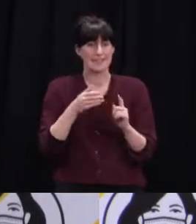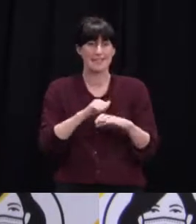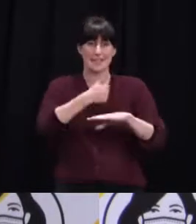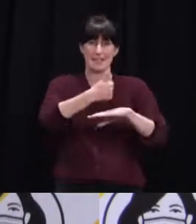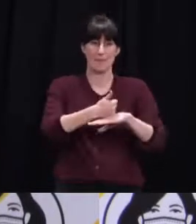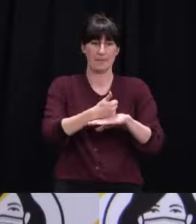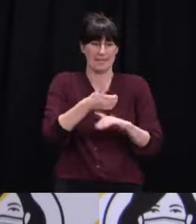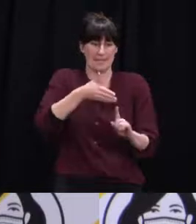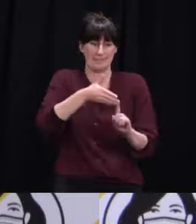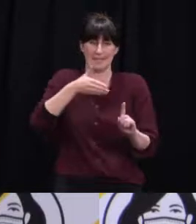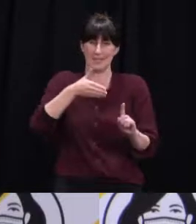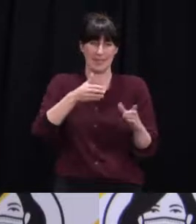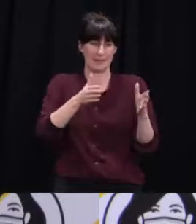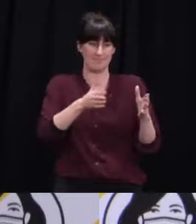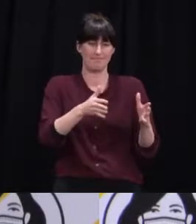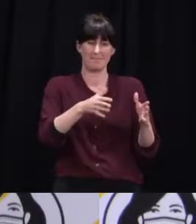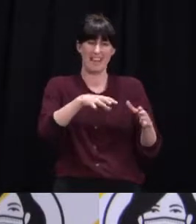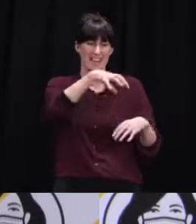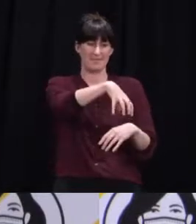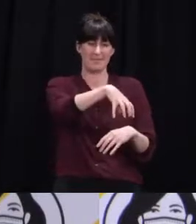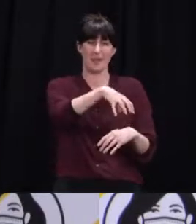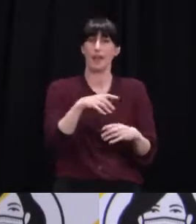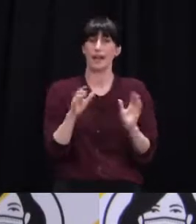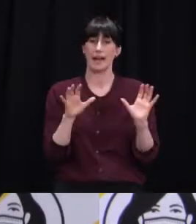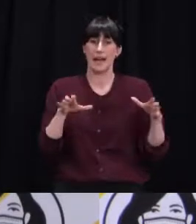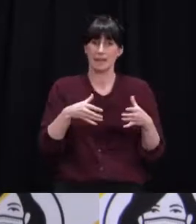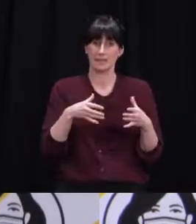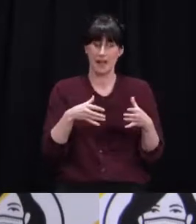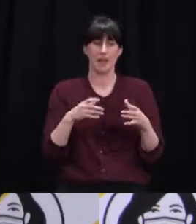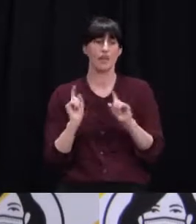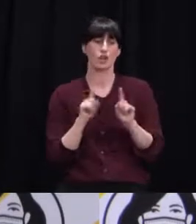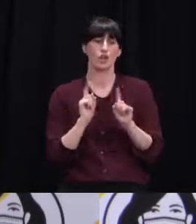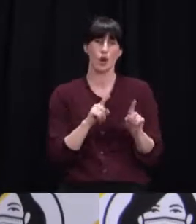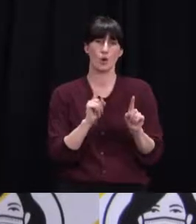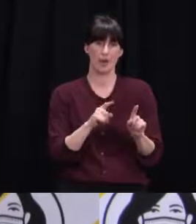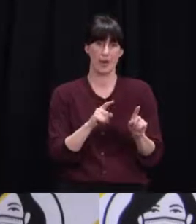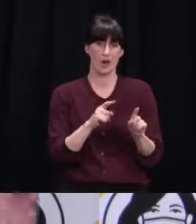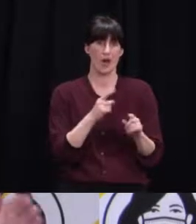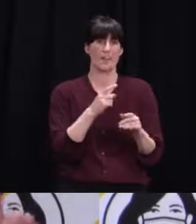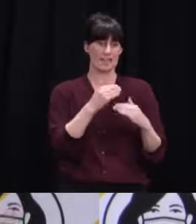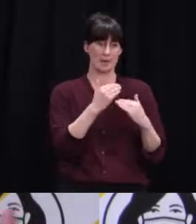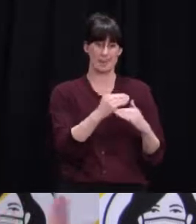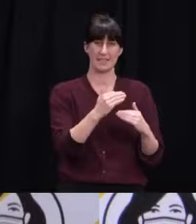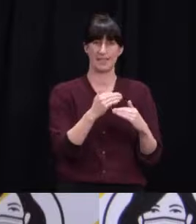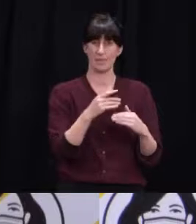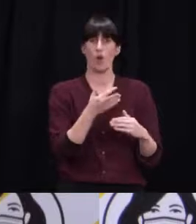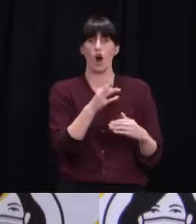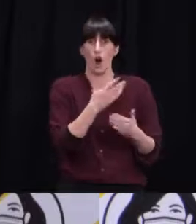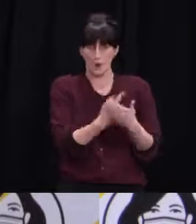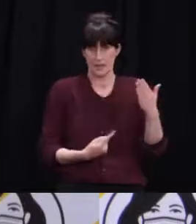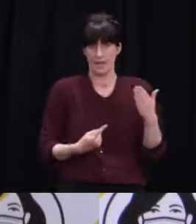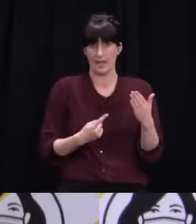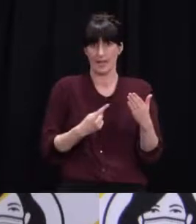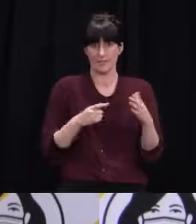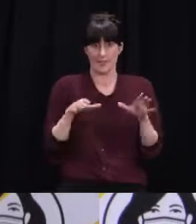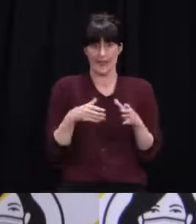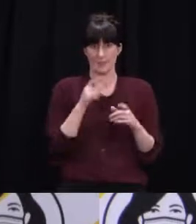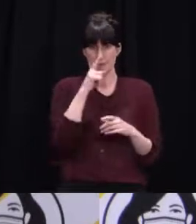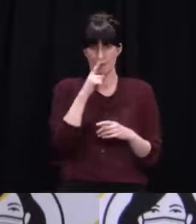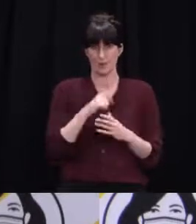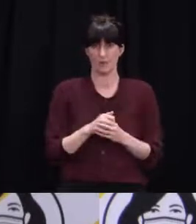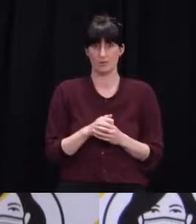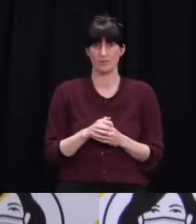access testing centres in Auckland that have been specifically designed to get to people who are part of existing clusters